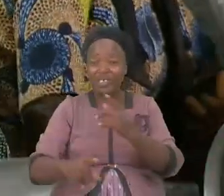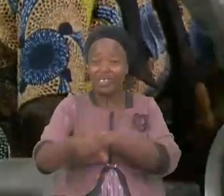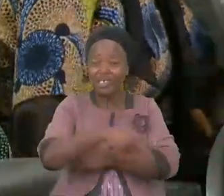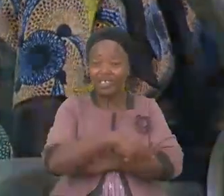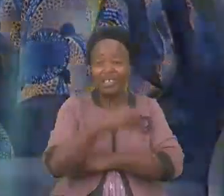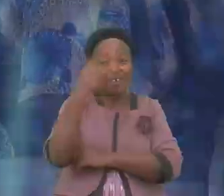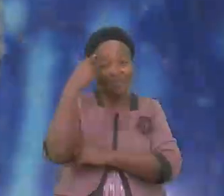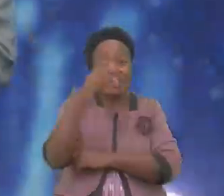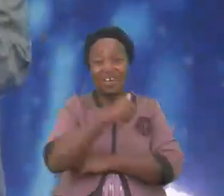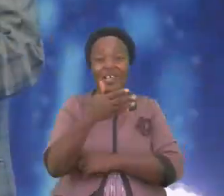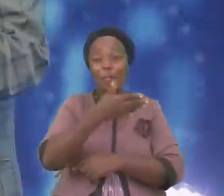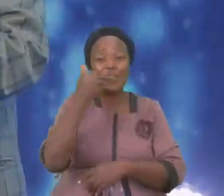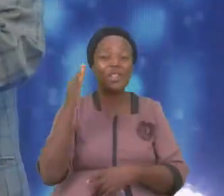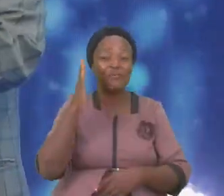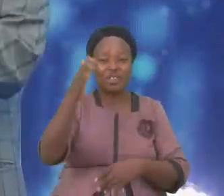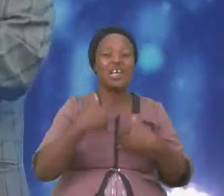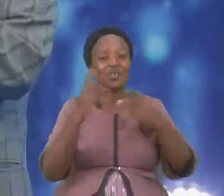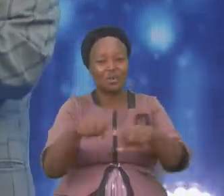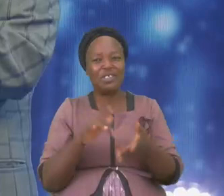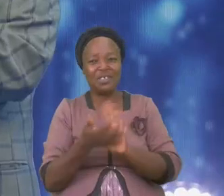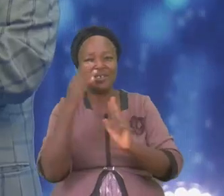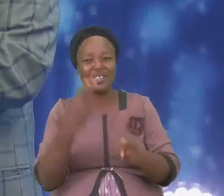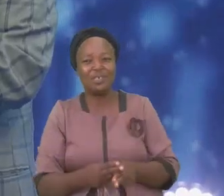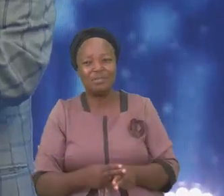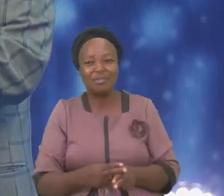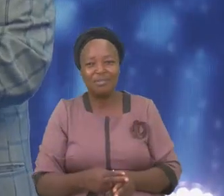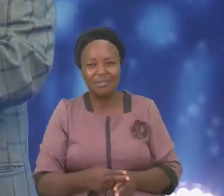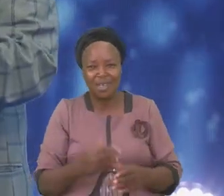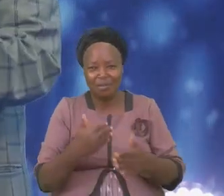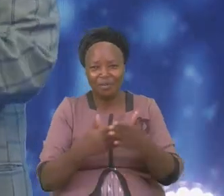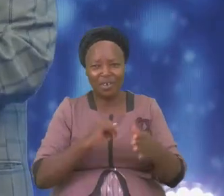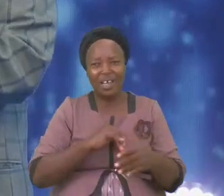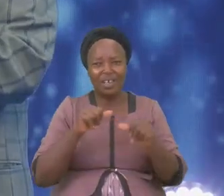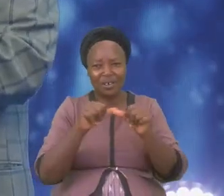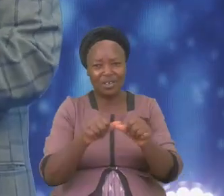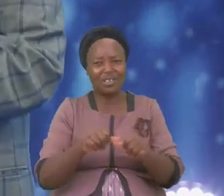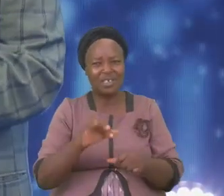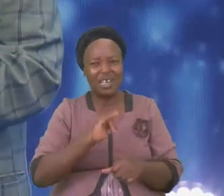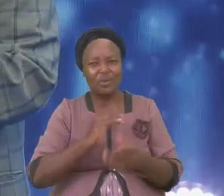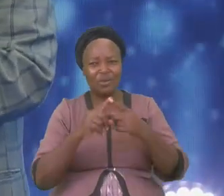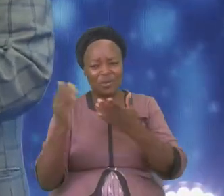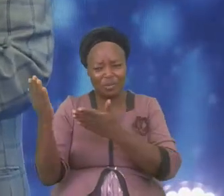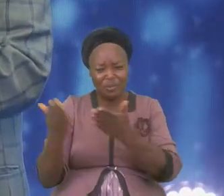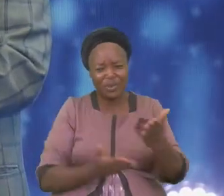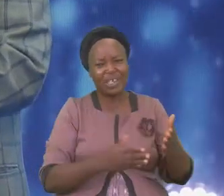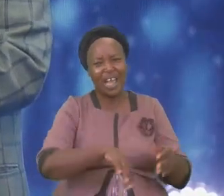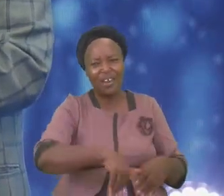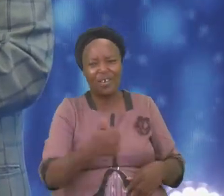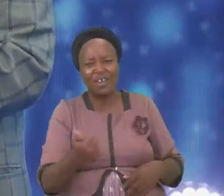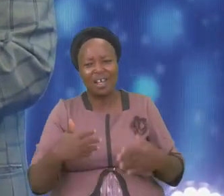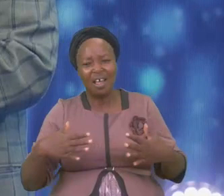Before I continue, let me bring this young girl before you. Blessing is the